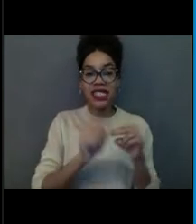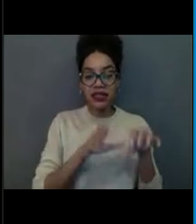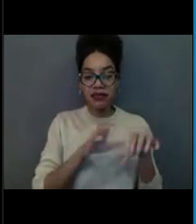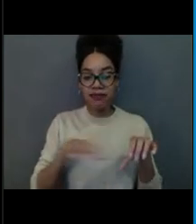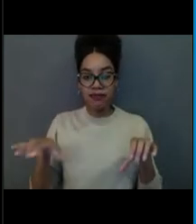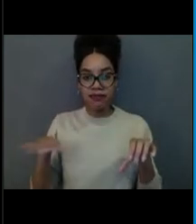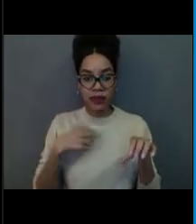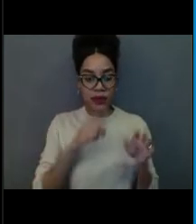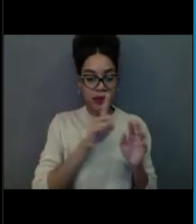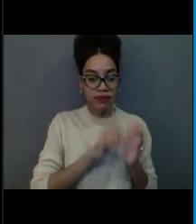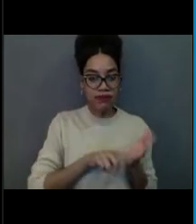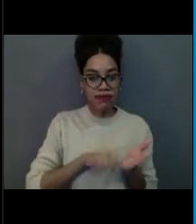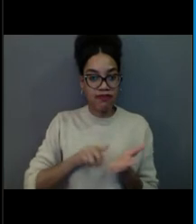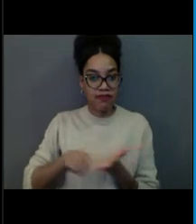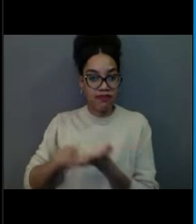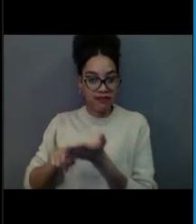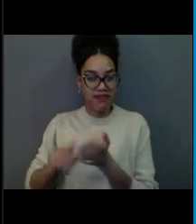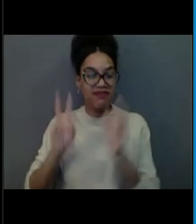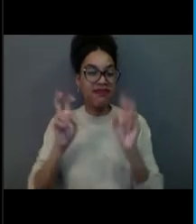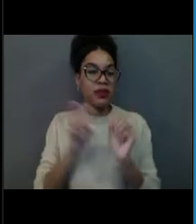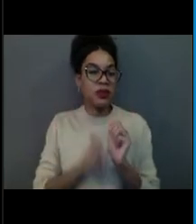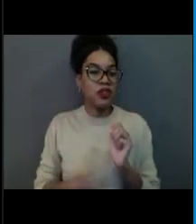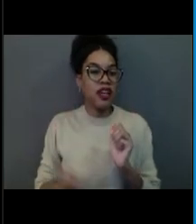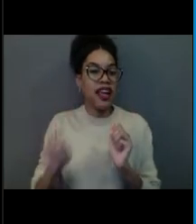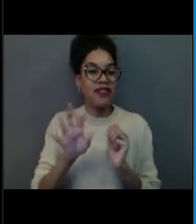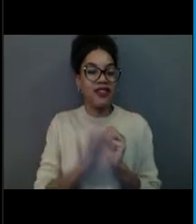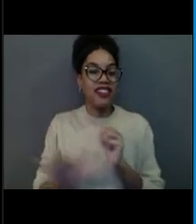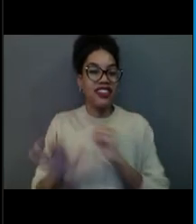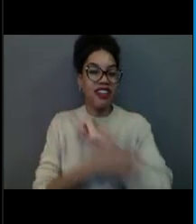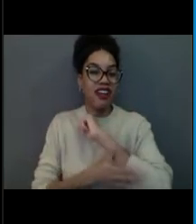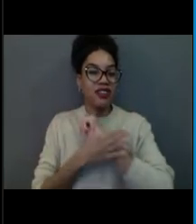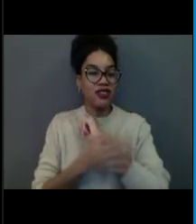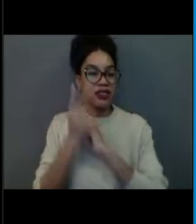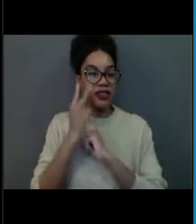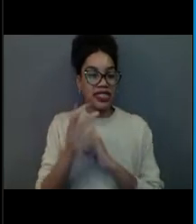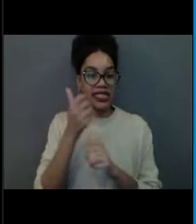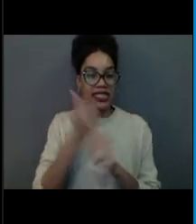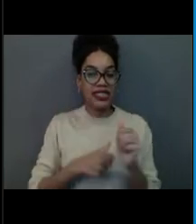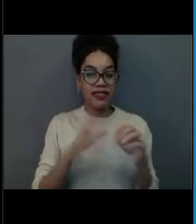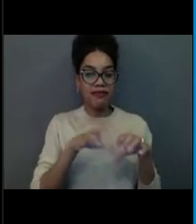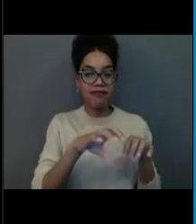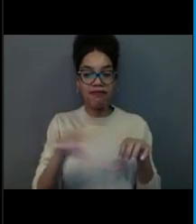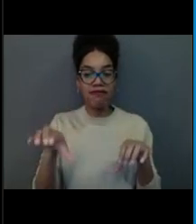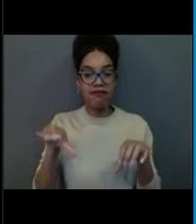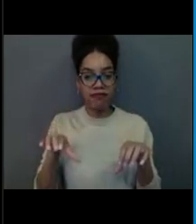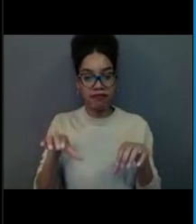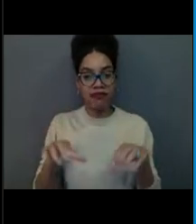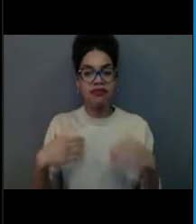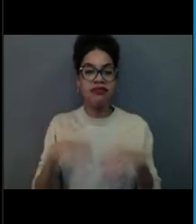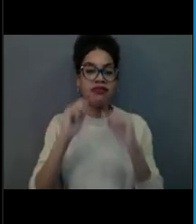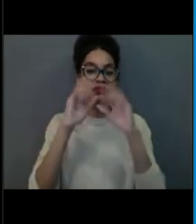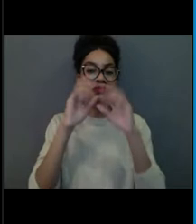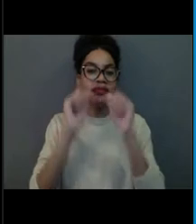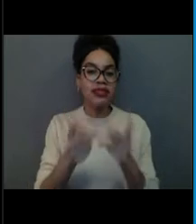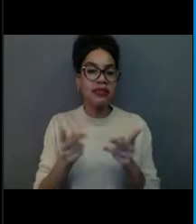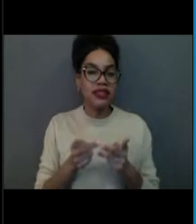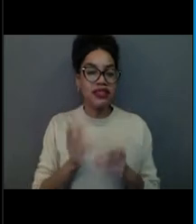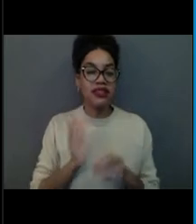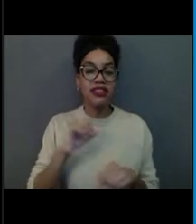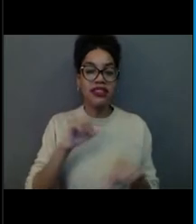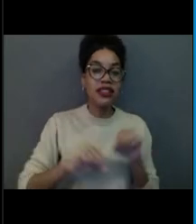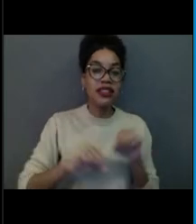will travel, virtually of course, across the country to showcase some of the amazing places where our scientists,